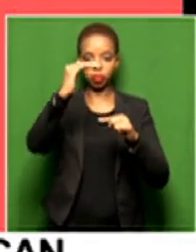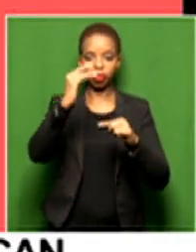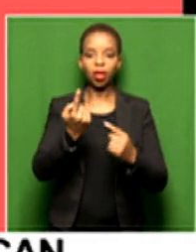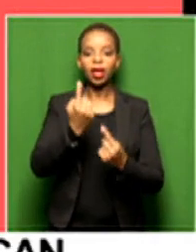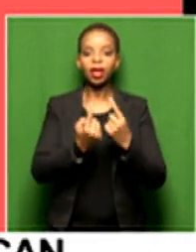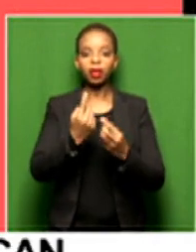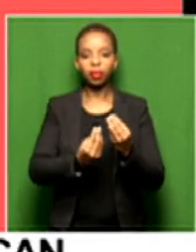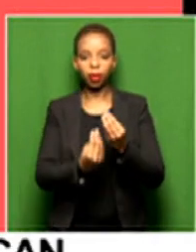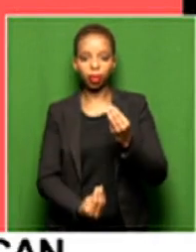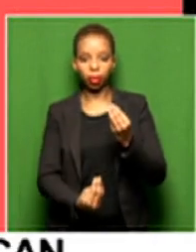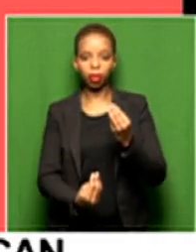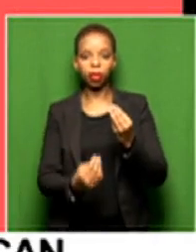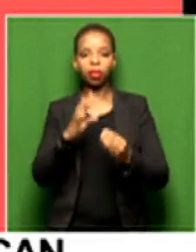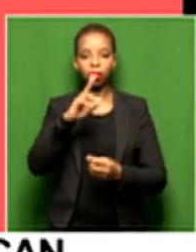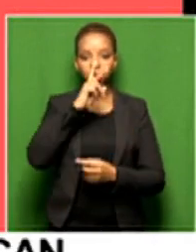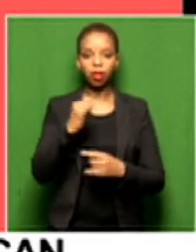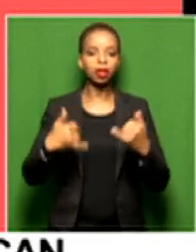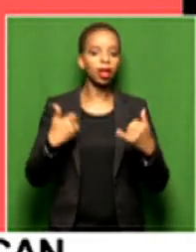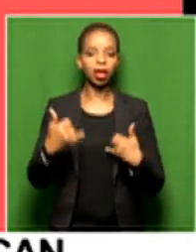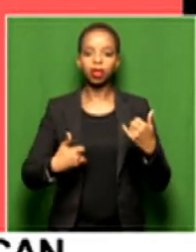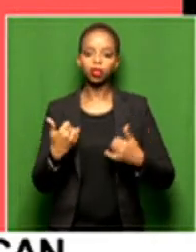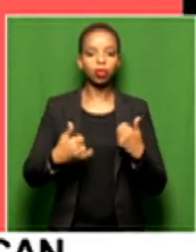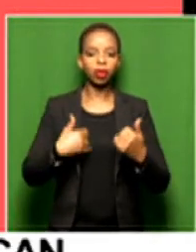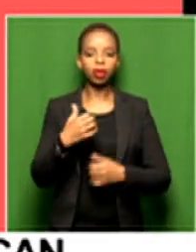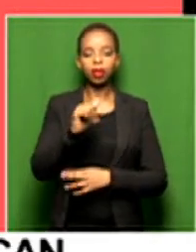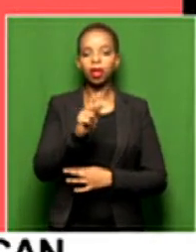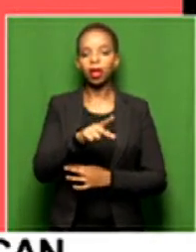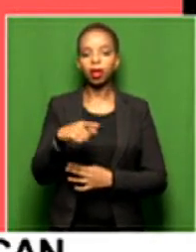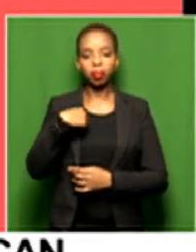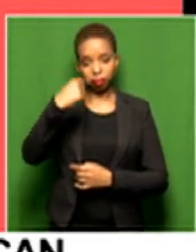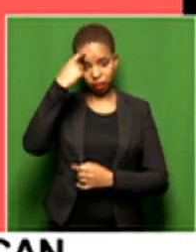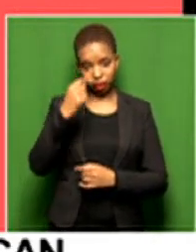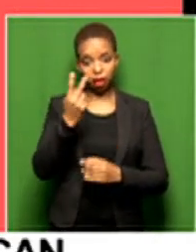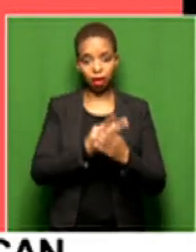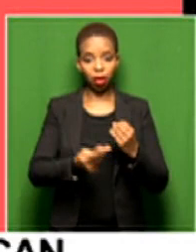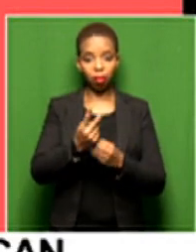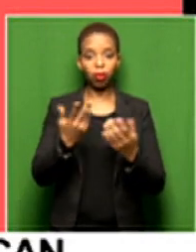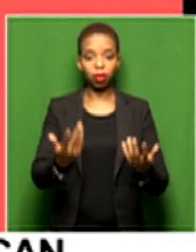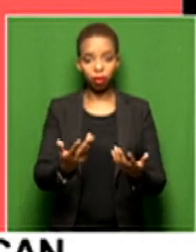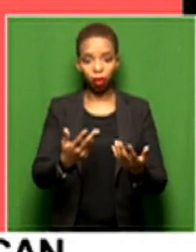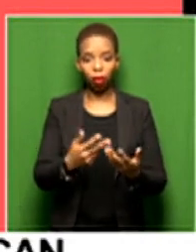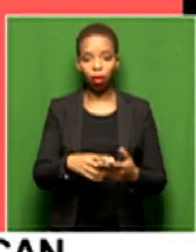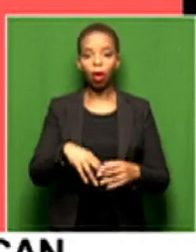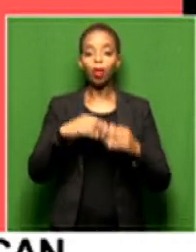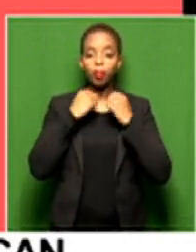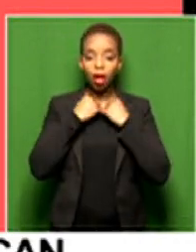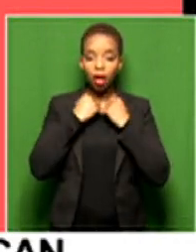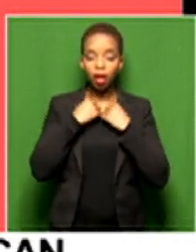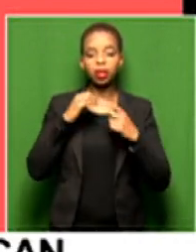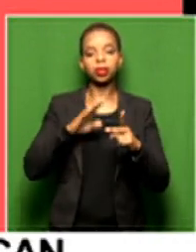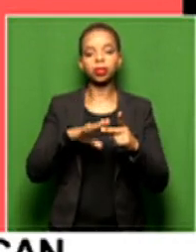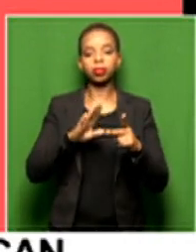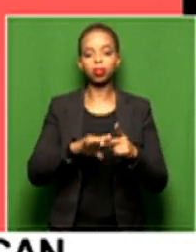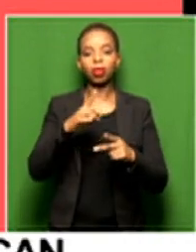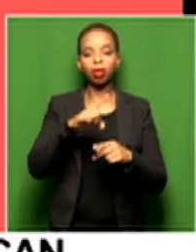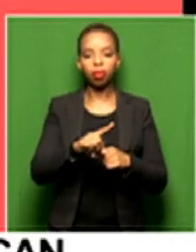older completely enjoy the app. So I think it's for both parents and children. And that's the exciting thing about augmented reality, is that it's exciting